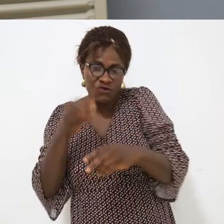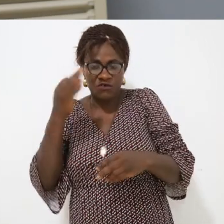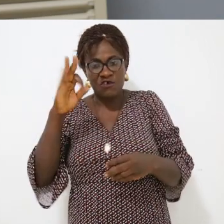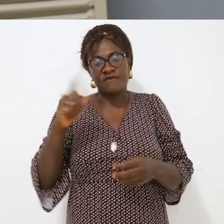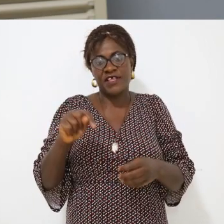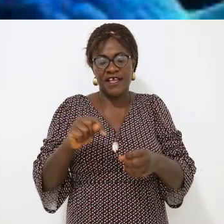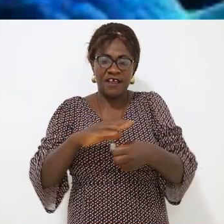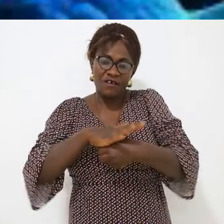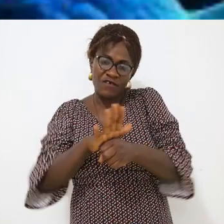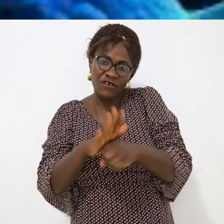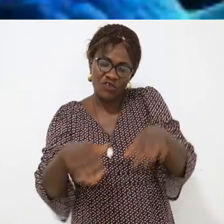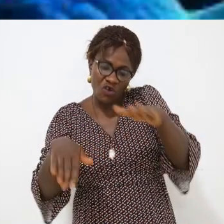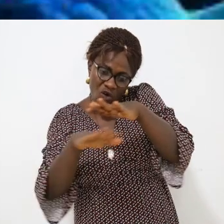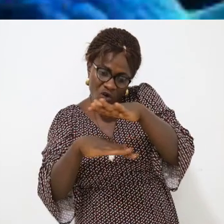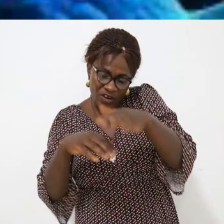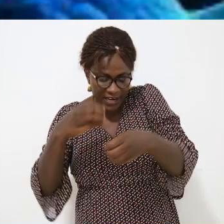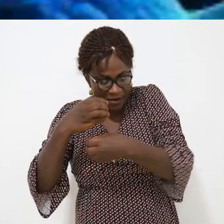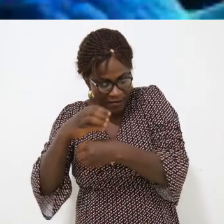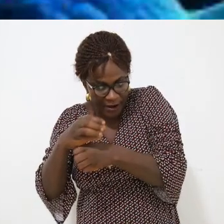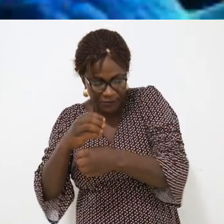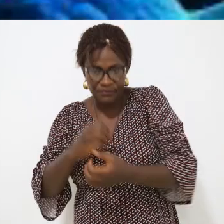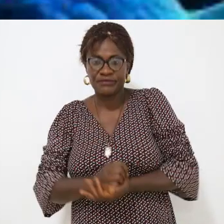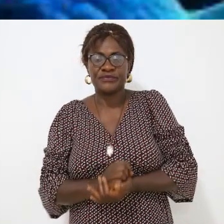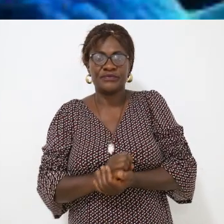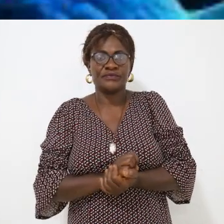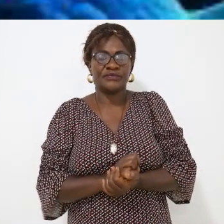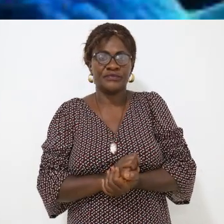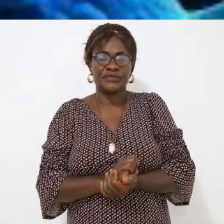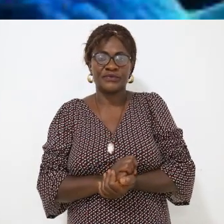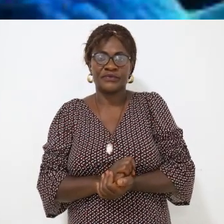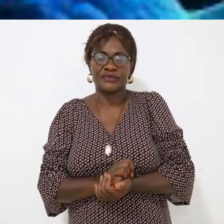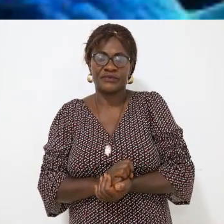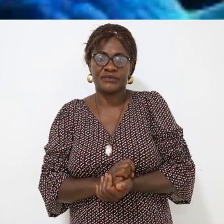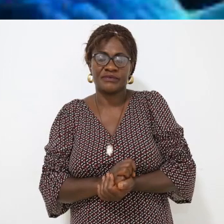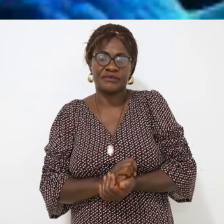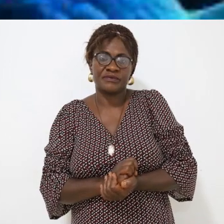view of the coronaviruses under the microscope.